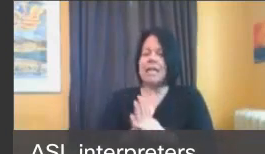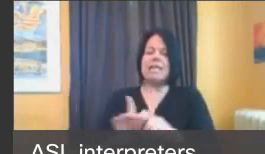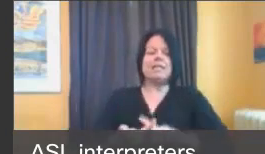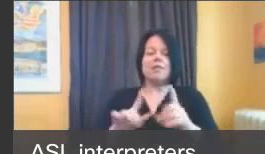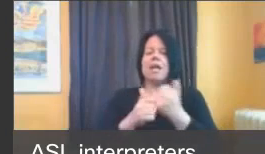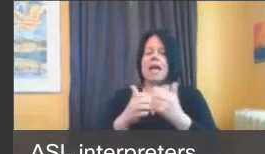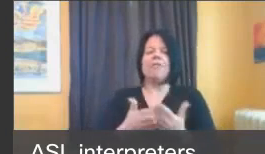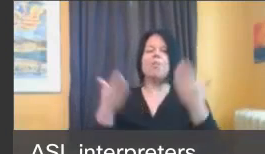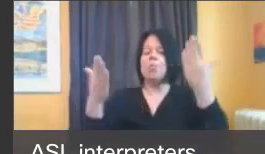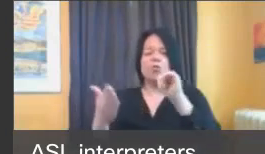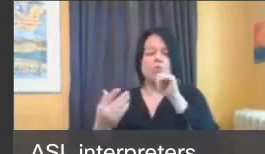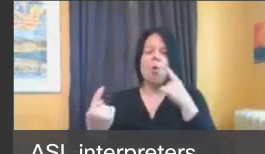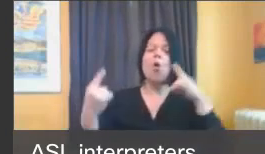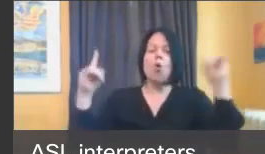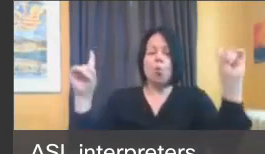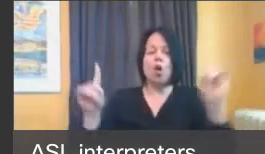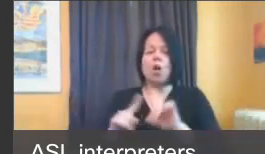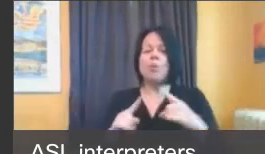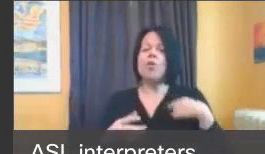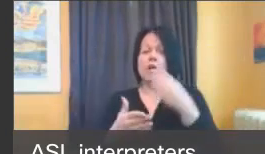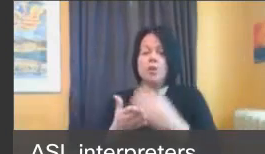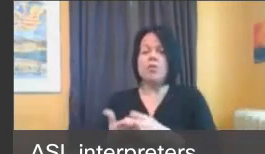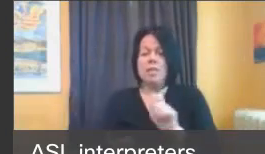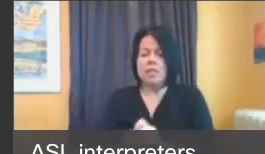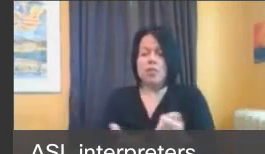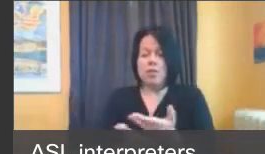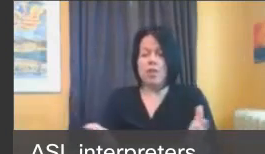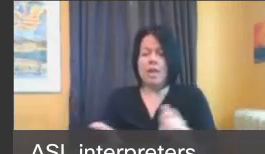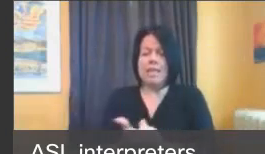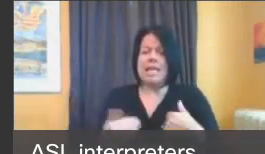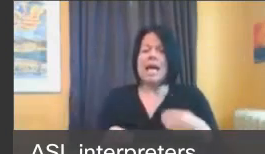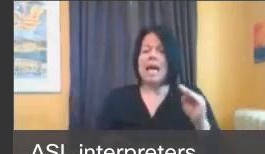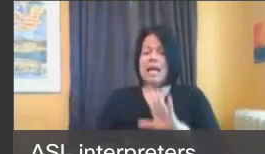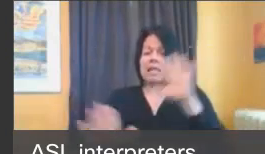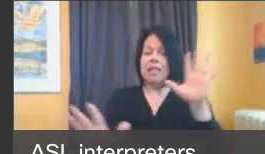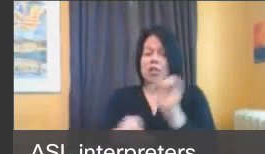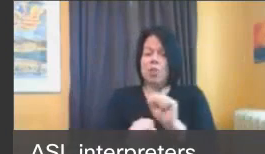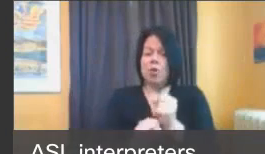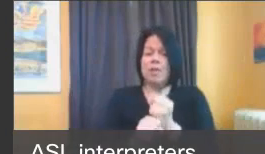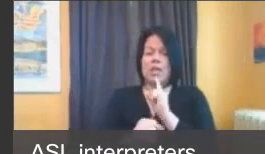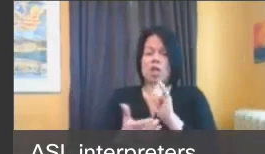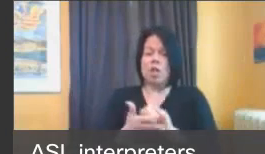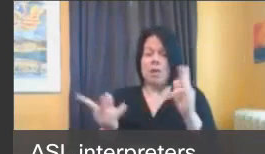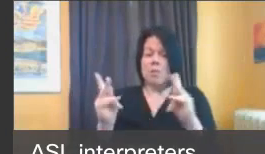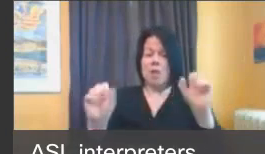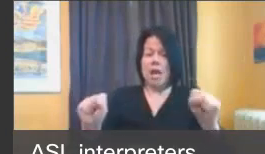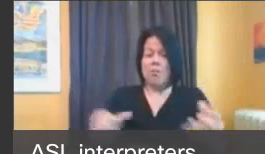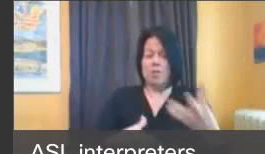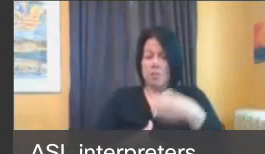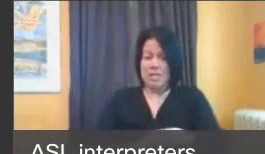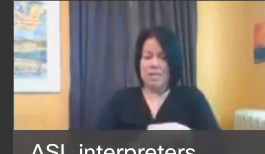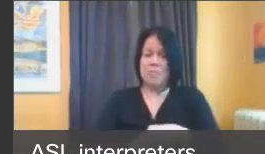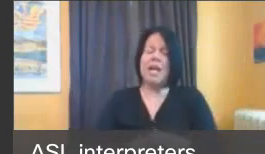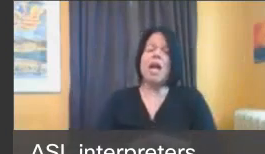proposal won't work, but there are certain things that that clearly work in making sure that people are able to participate.